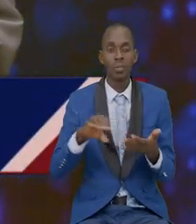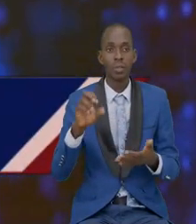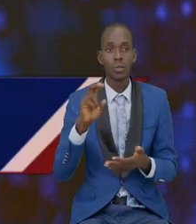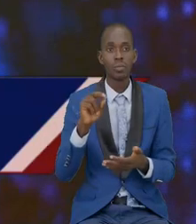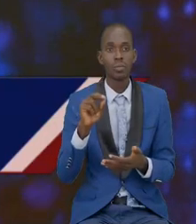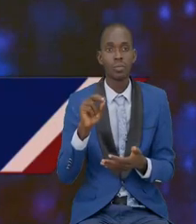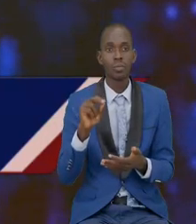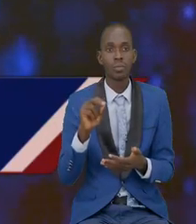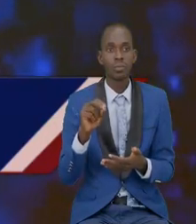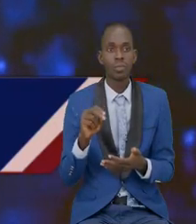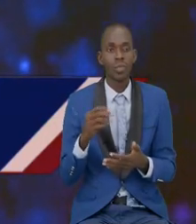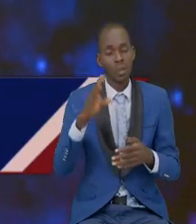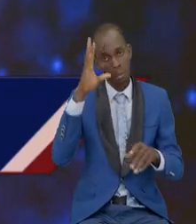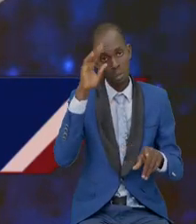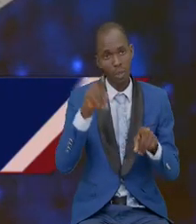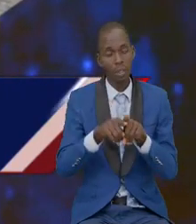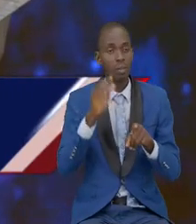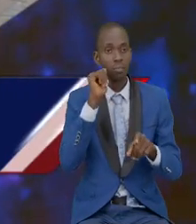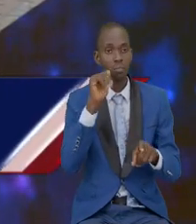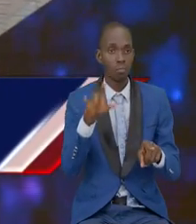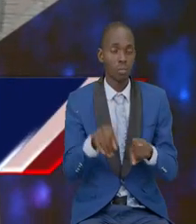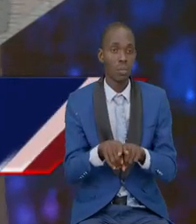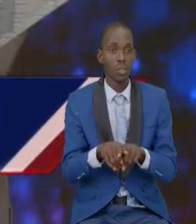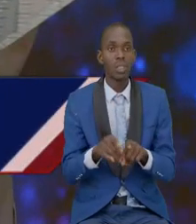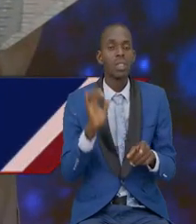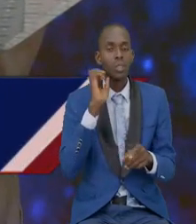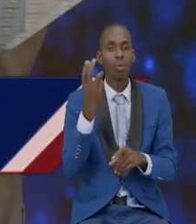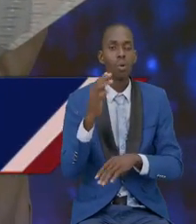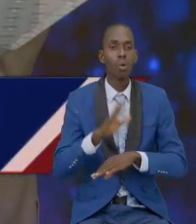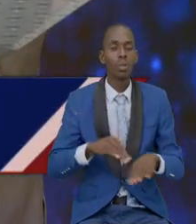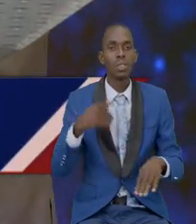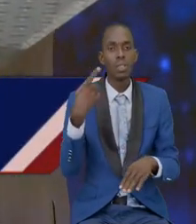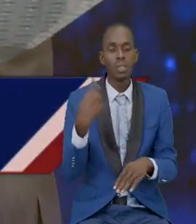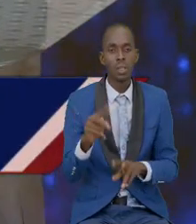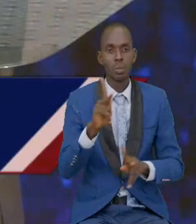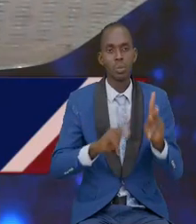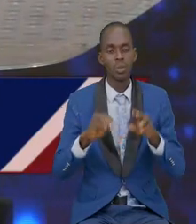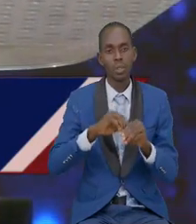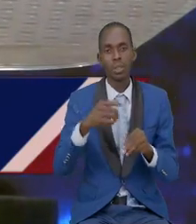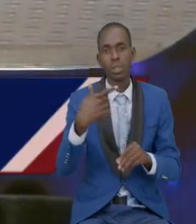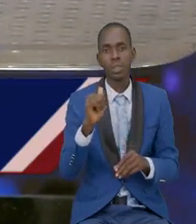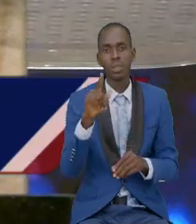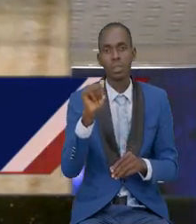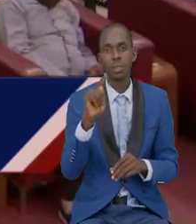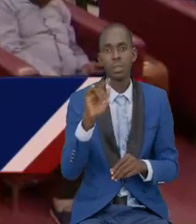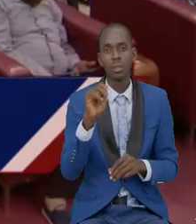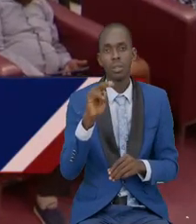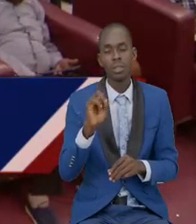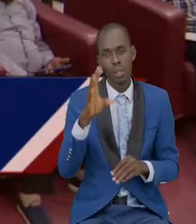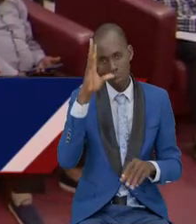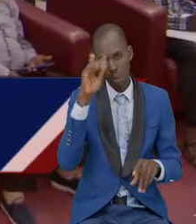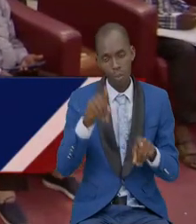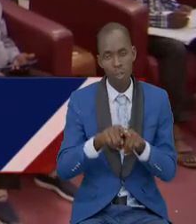was referring to the Galatians because he had preached the gospel to them. They had repented of their sins. They